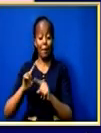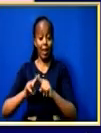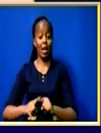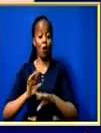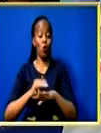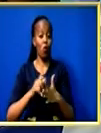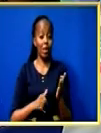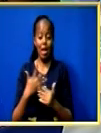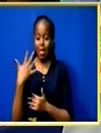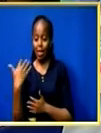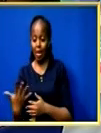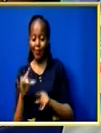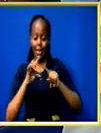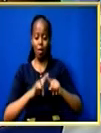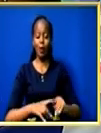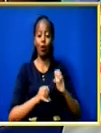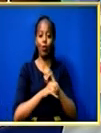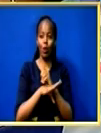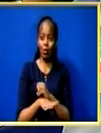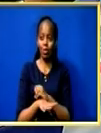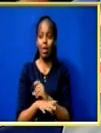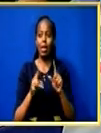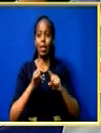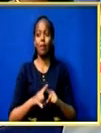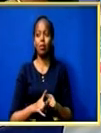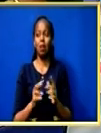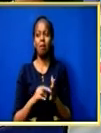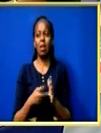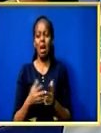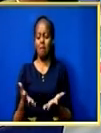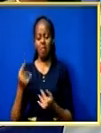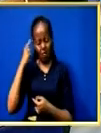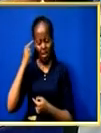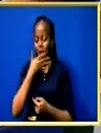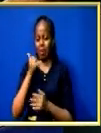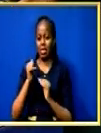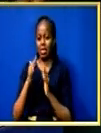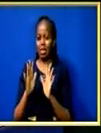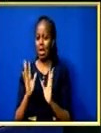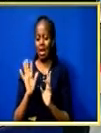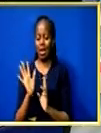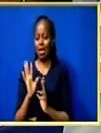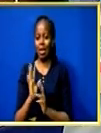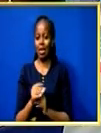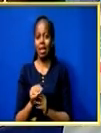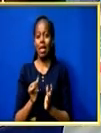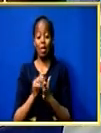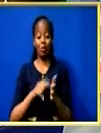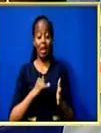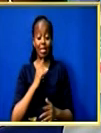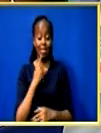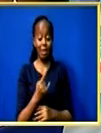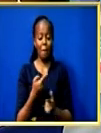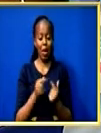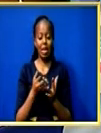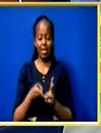depends on the leaves. It depends on the On root. the root. It depends on, And then I'm here and thinking then you it's are the most thinking it's the most important. important. Yeah, that's what I was saying. It's just a